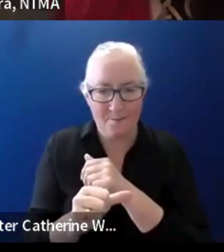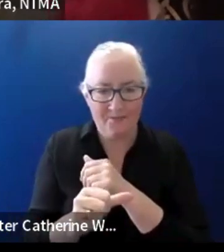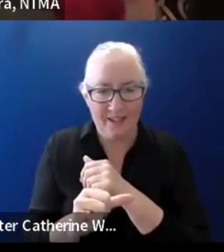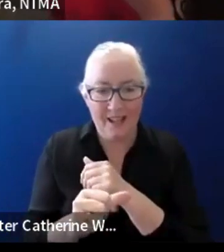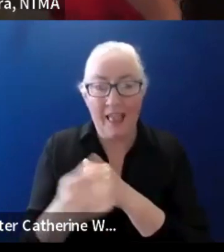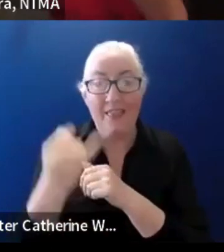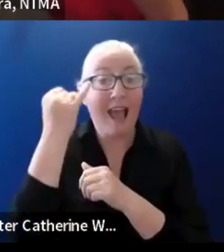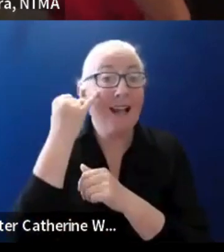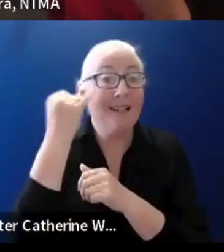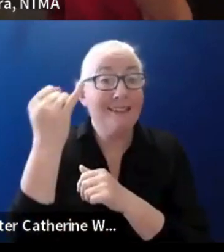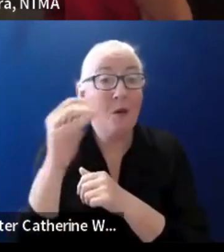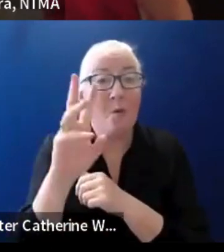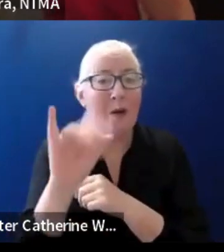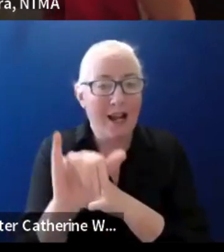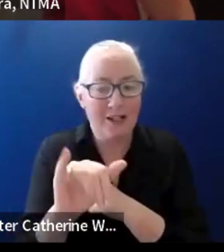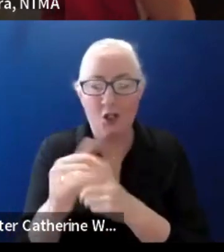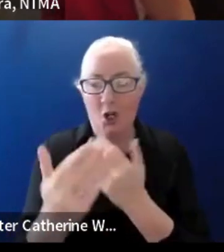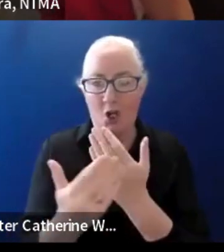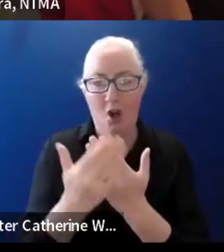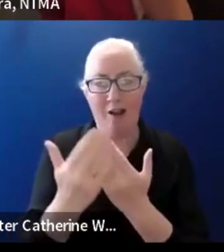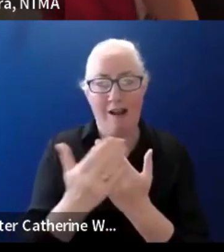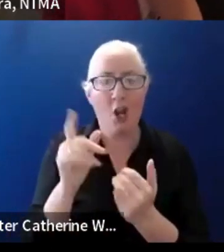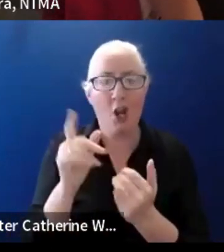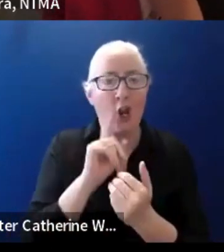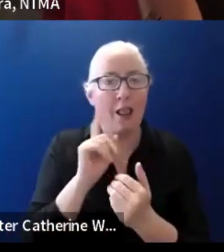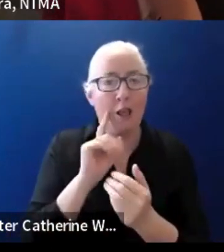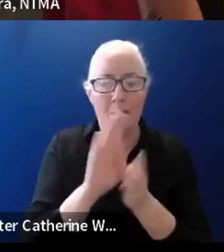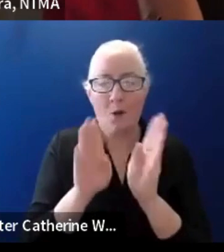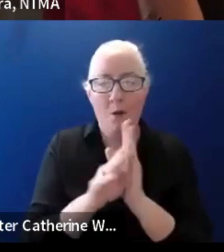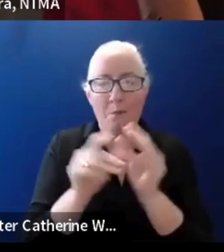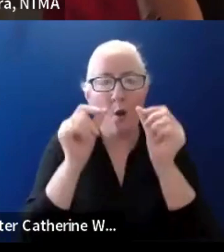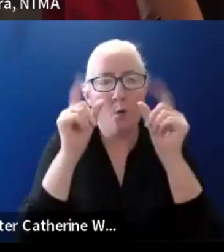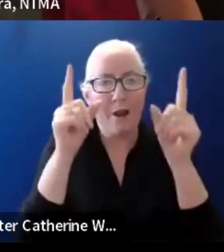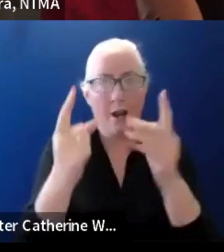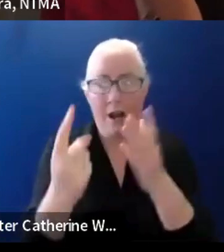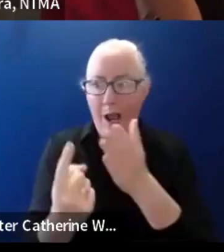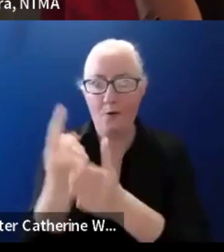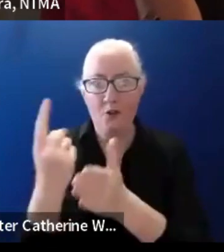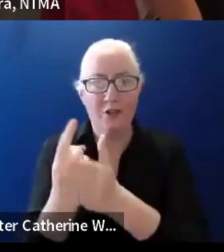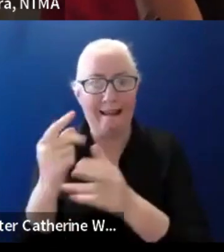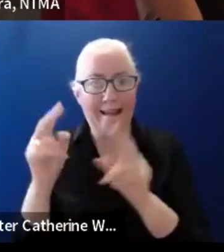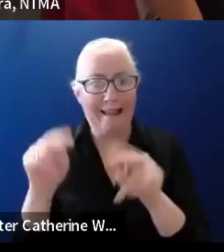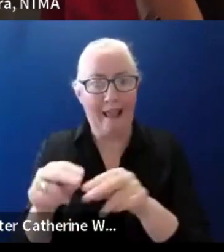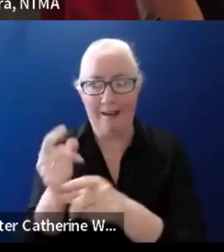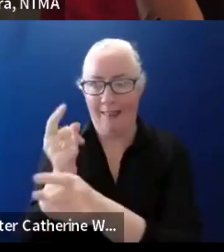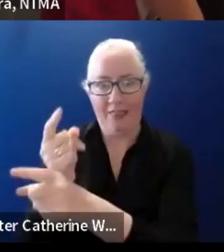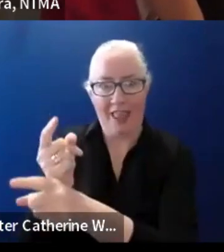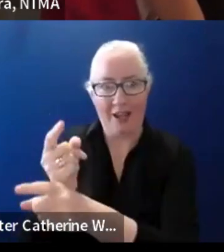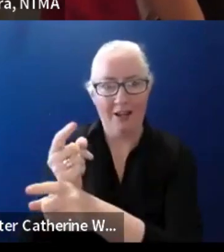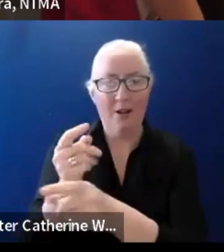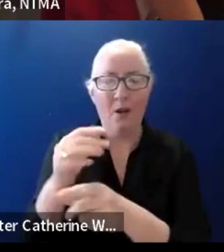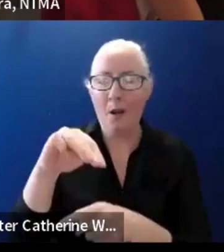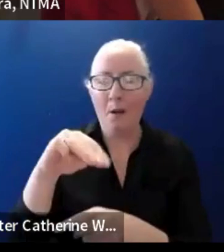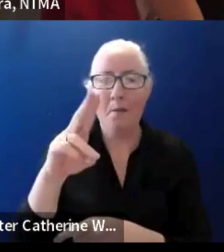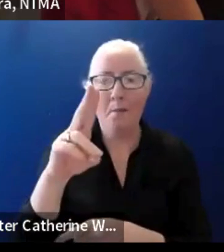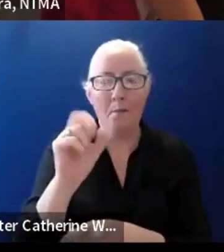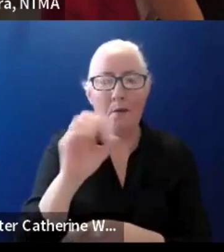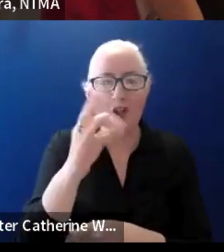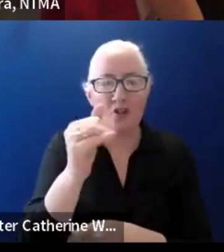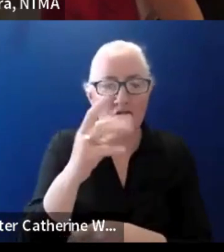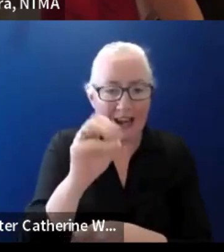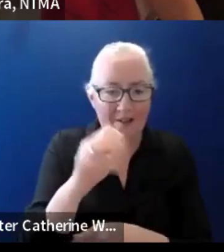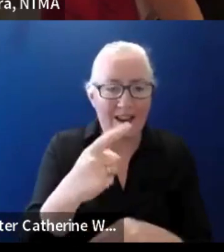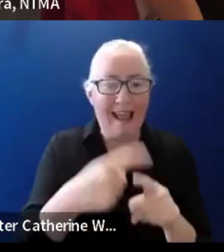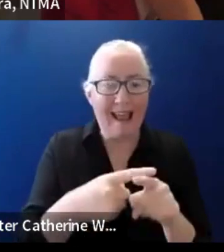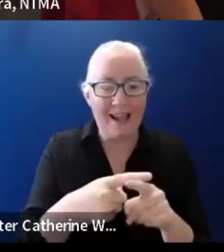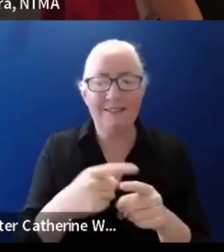idea behind it was to engage young girls and make them aware of the opportunities that could exist within Musgrave and within the fast-moving consumer